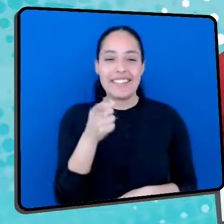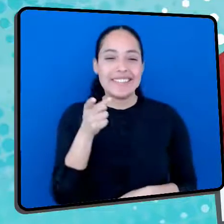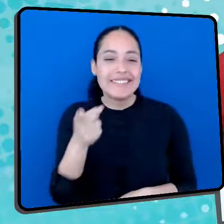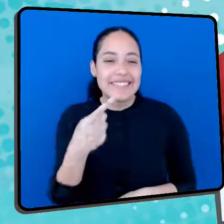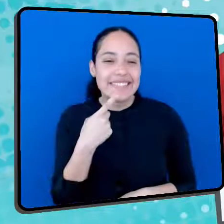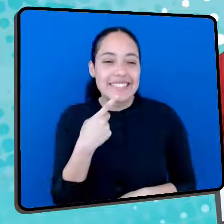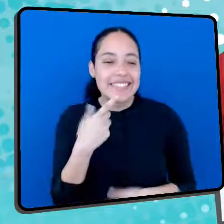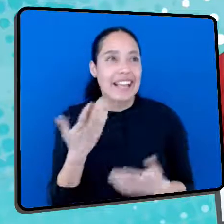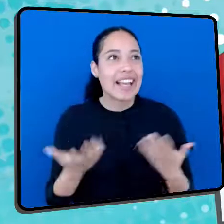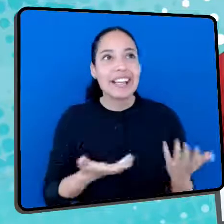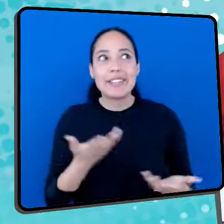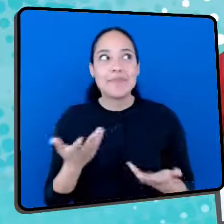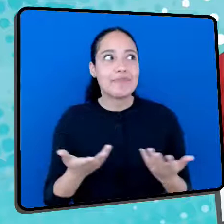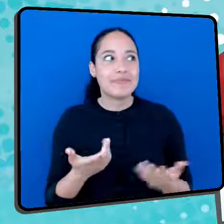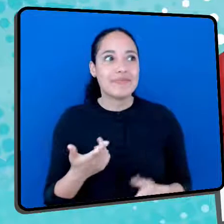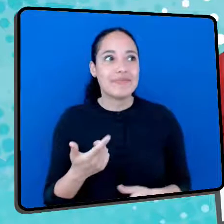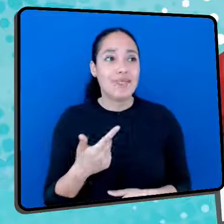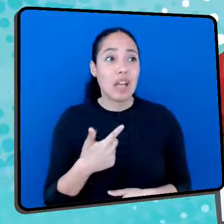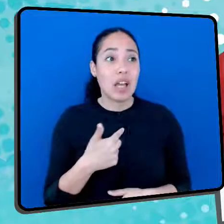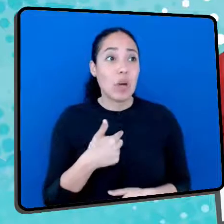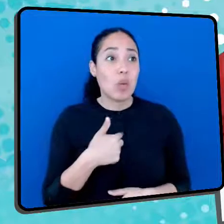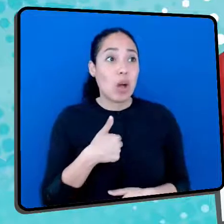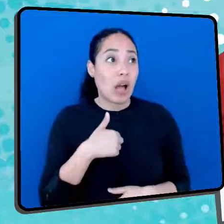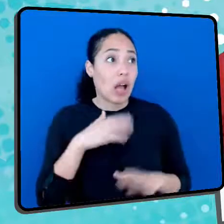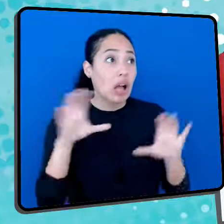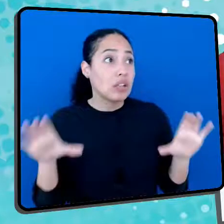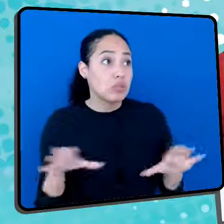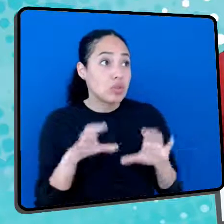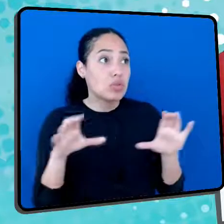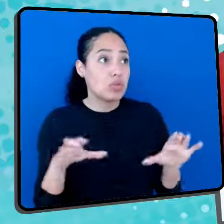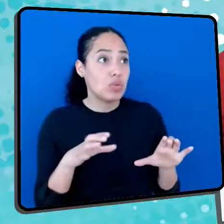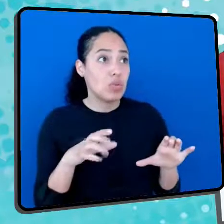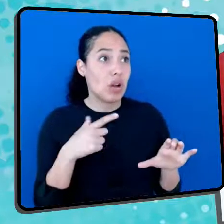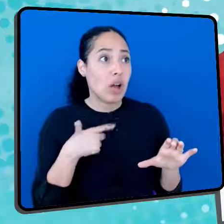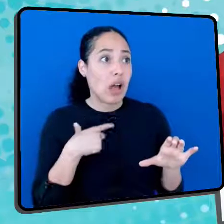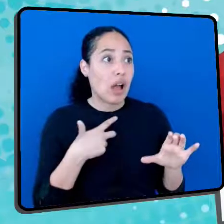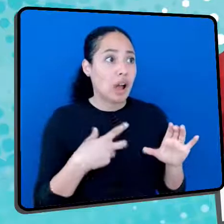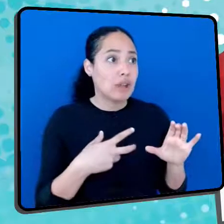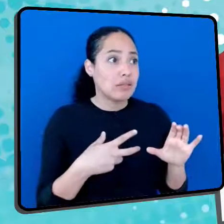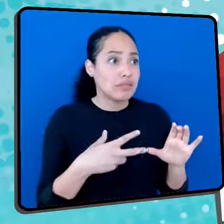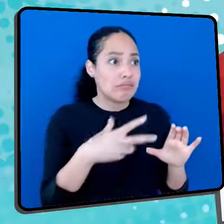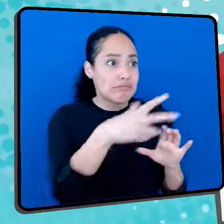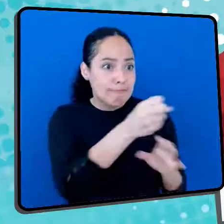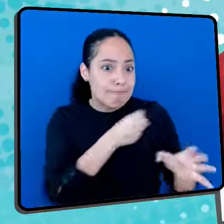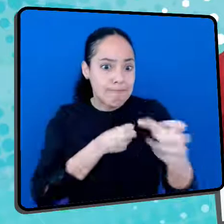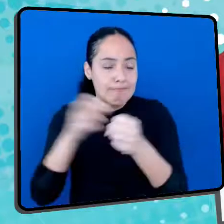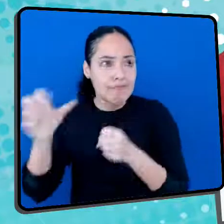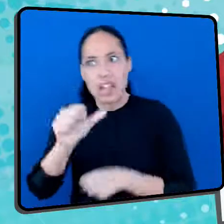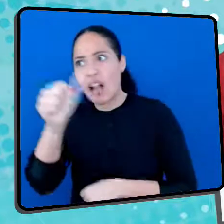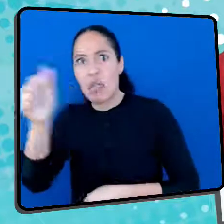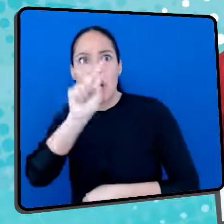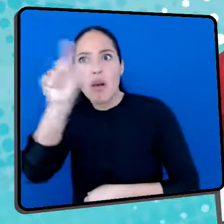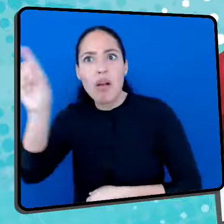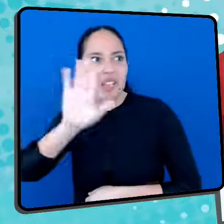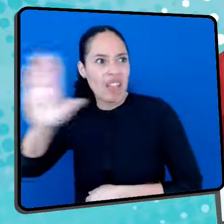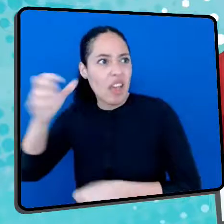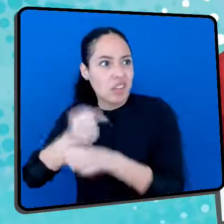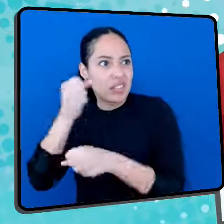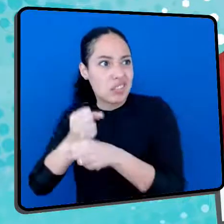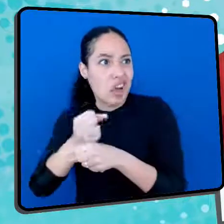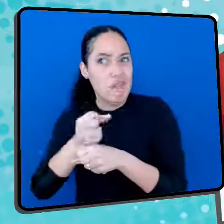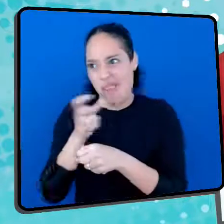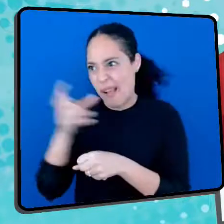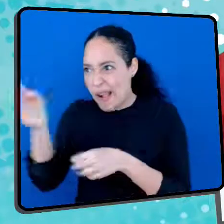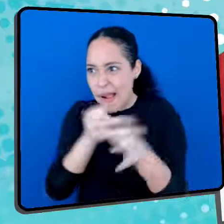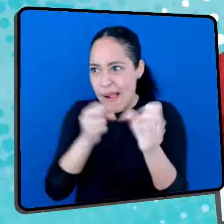whatever I do, I take other people's job. That's my favorite one. And it's